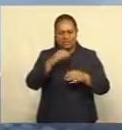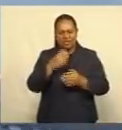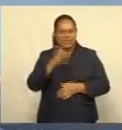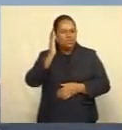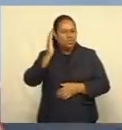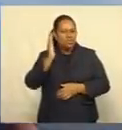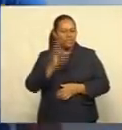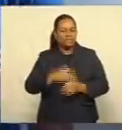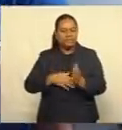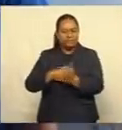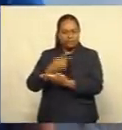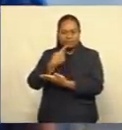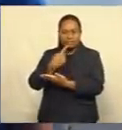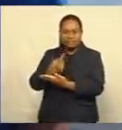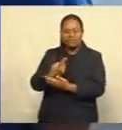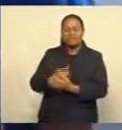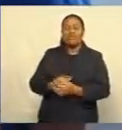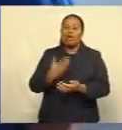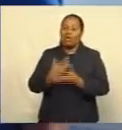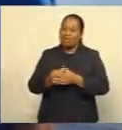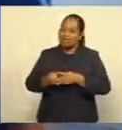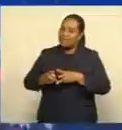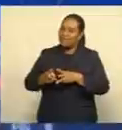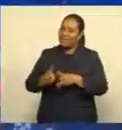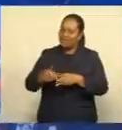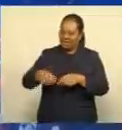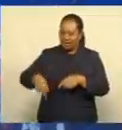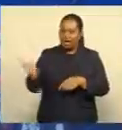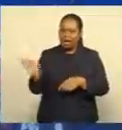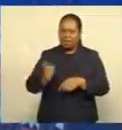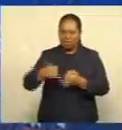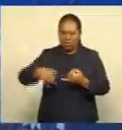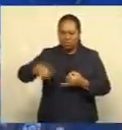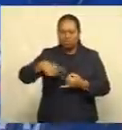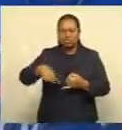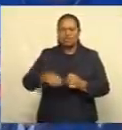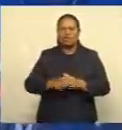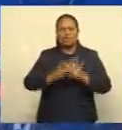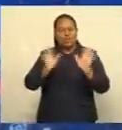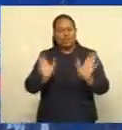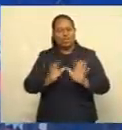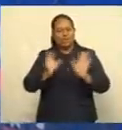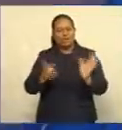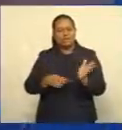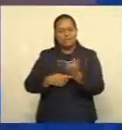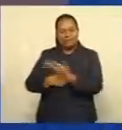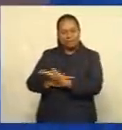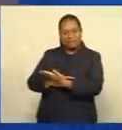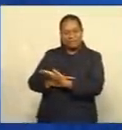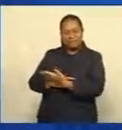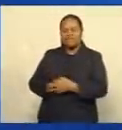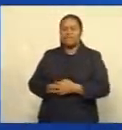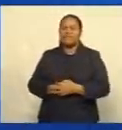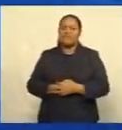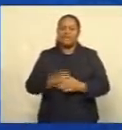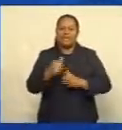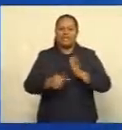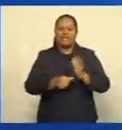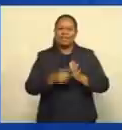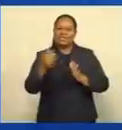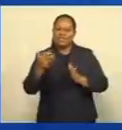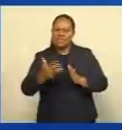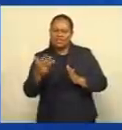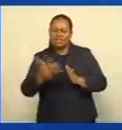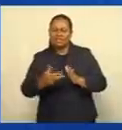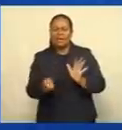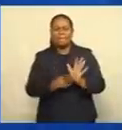of the 3 students on their way to Suva in the weekend. 16-year-old Emily Taylor of Holy Cross College and 19-year-old Milia Kere